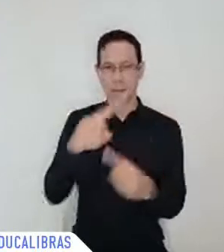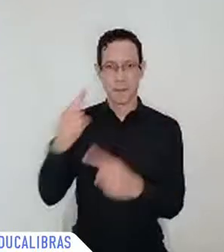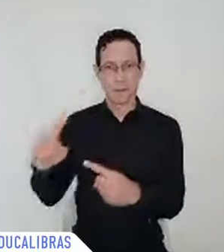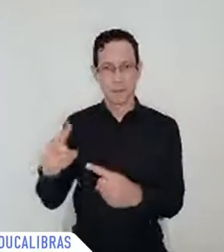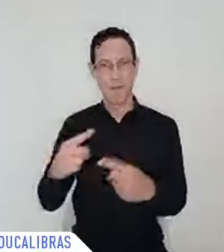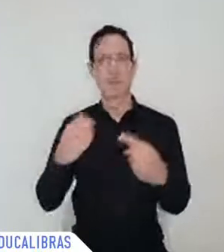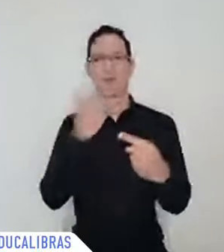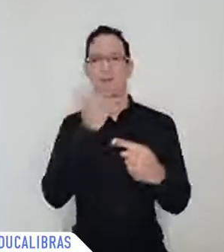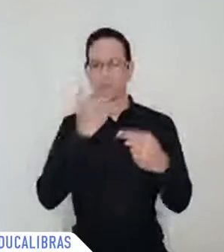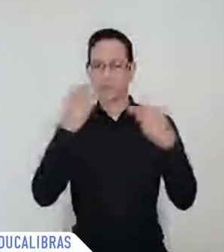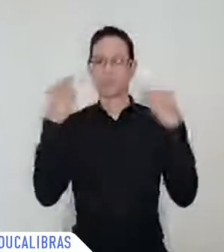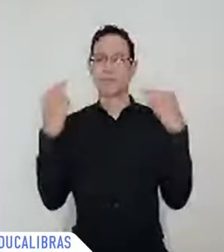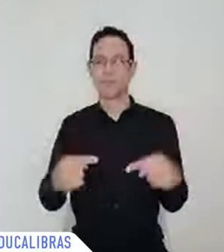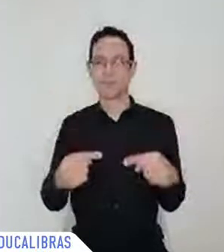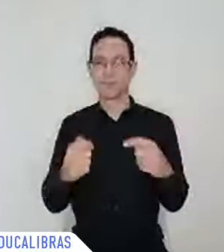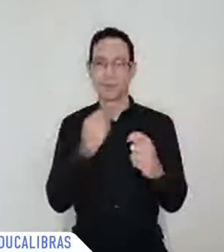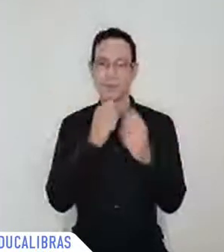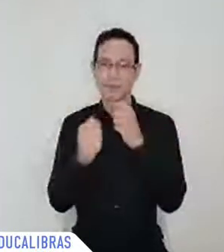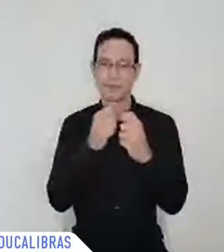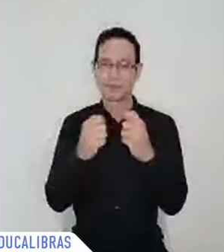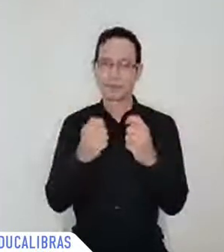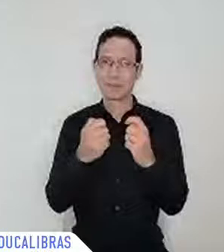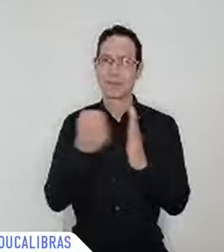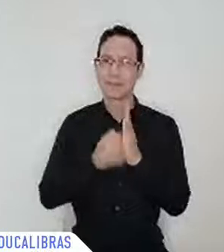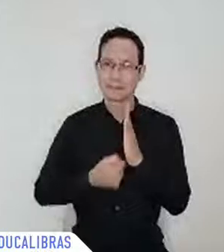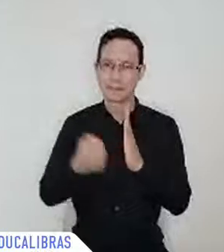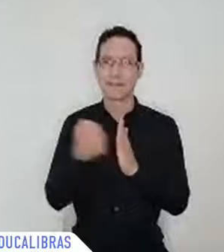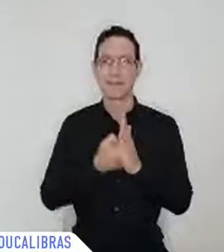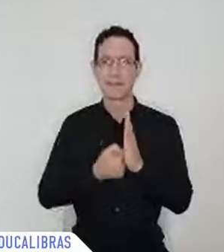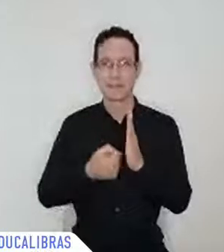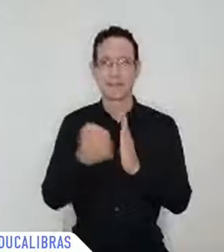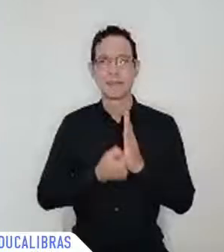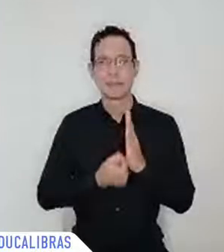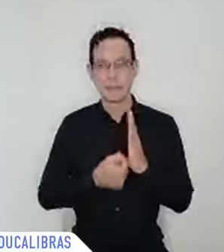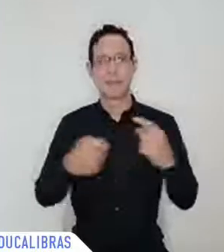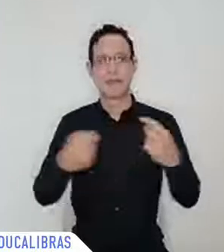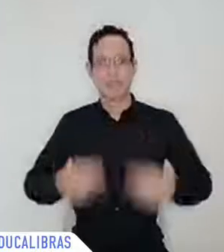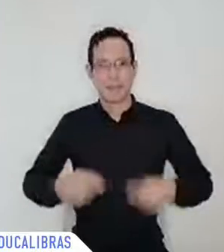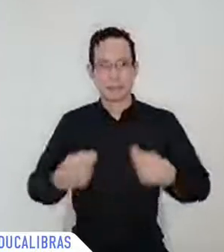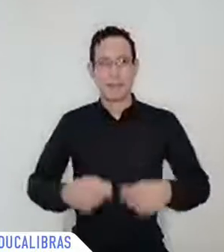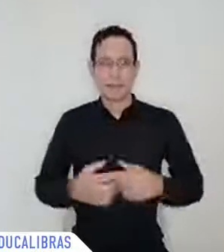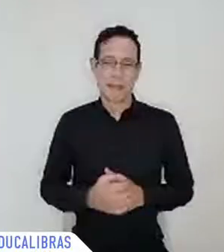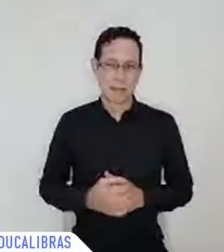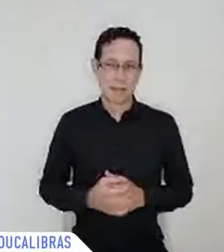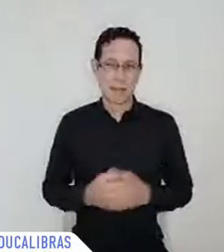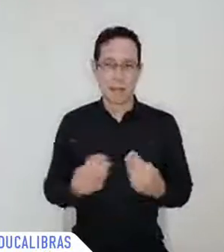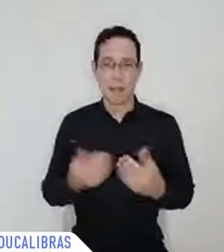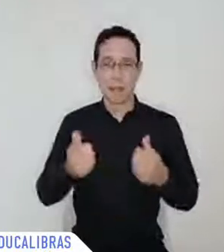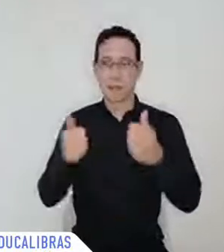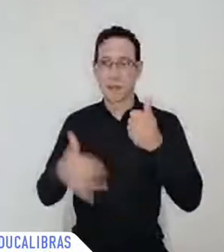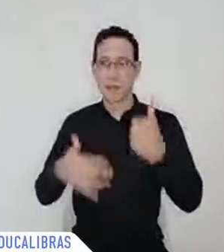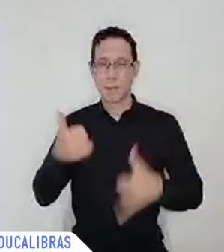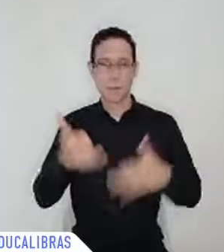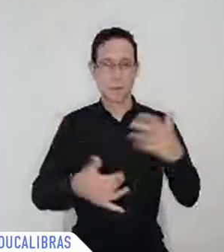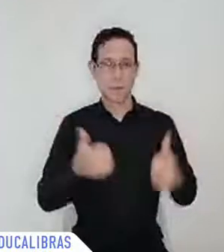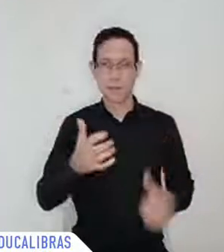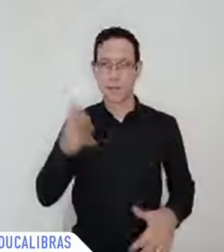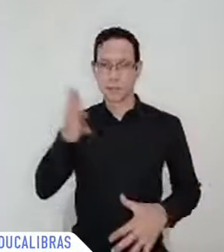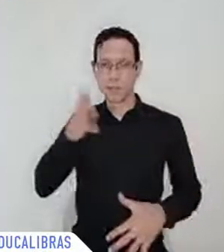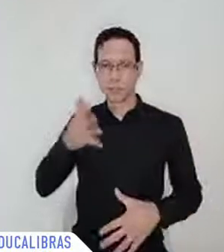And when the challenge of fighting the lack of information,